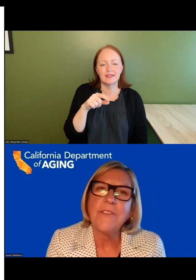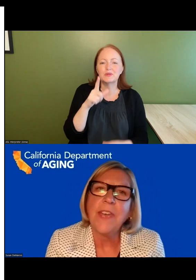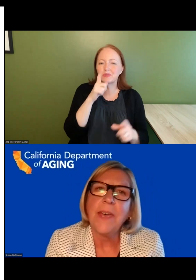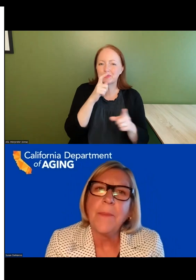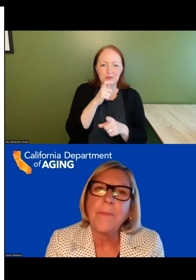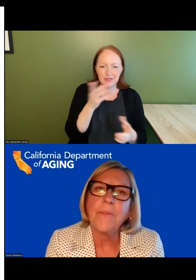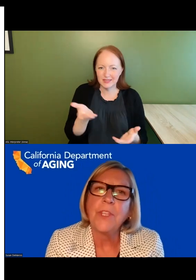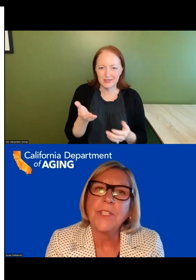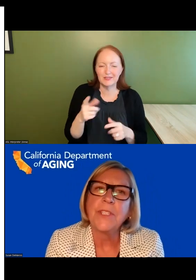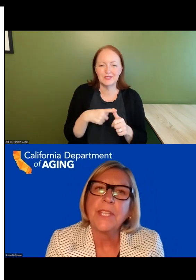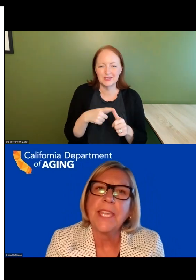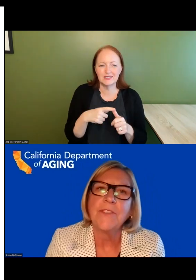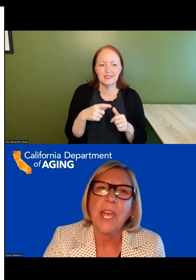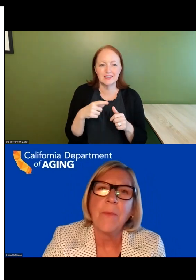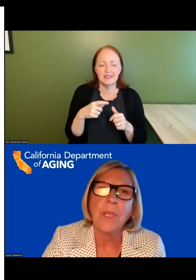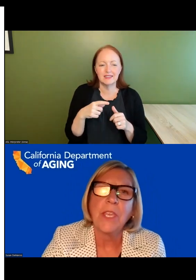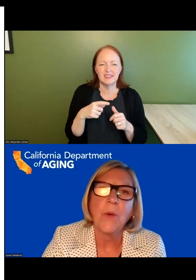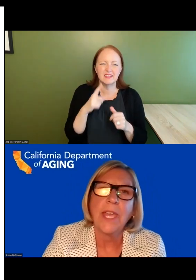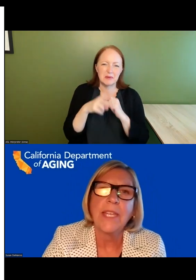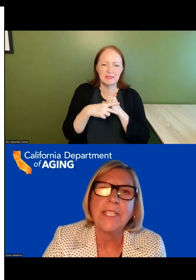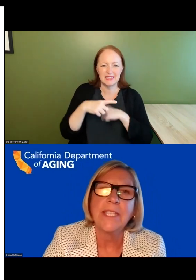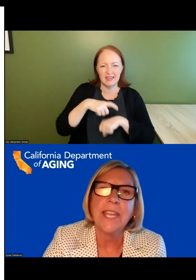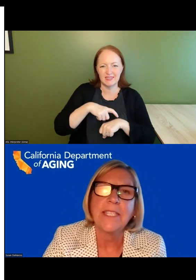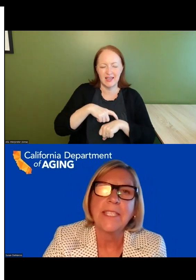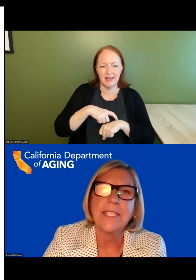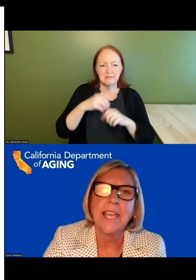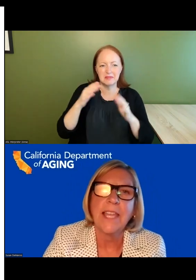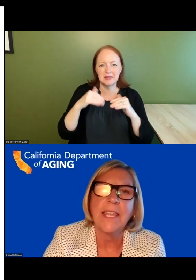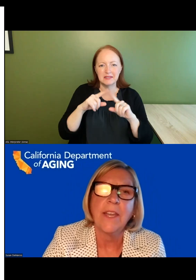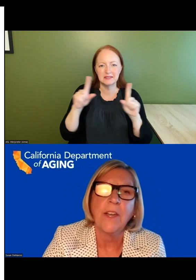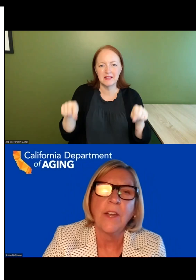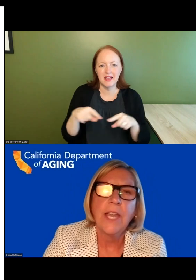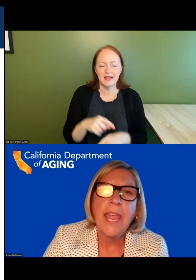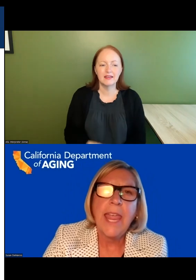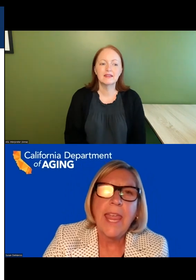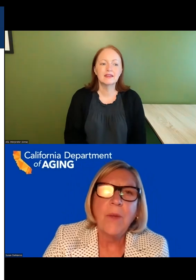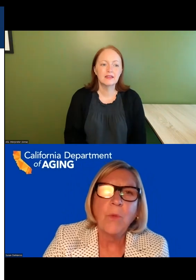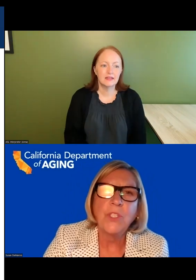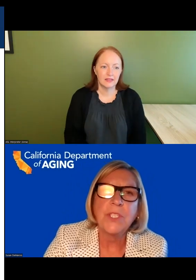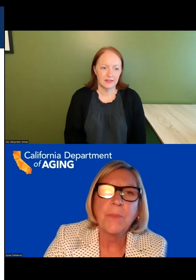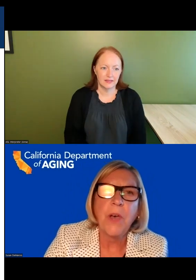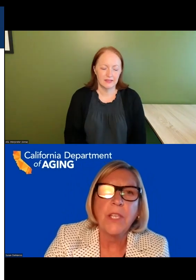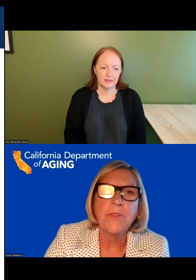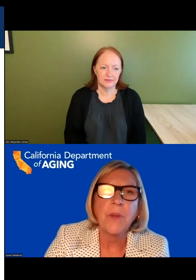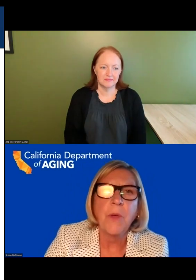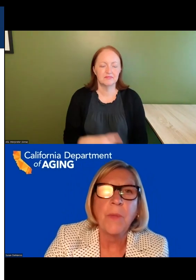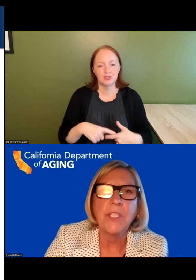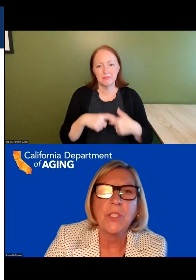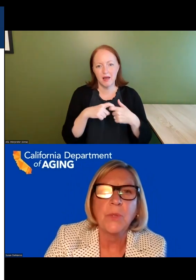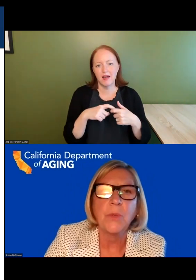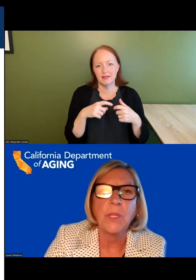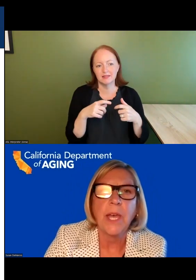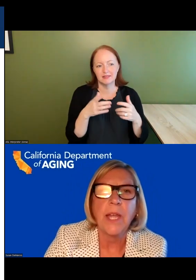instead of, for the sake of time, we can go ahead to the next slide there. And we'll just pause for a